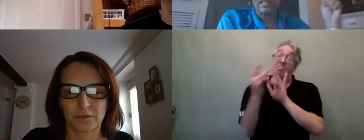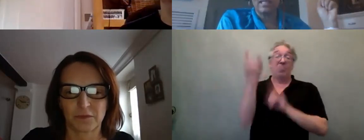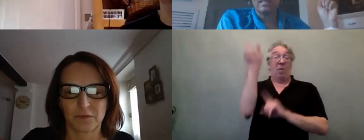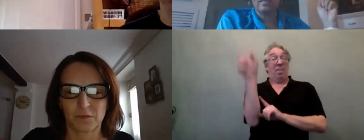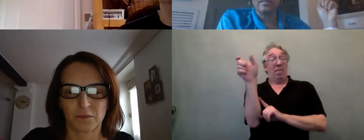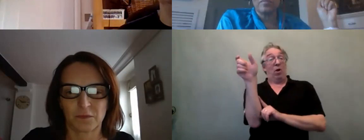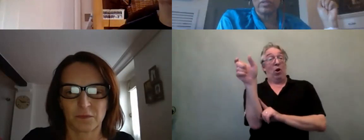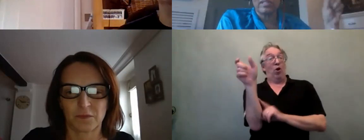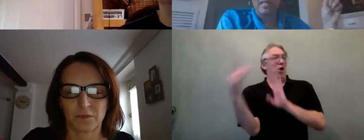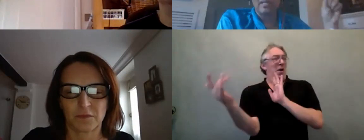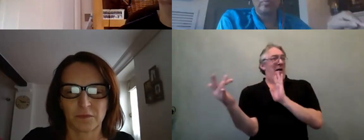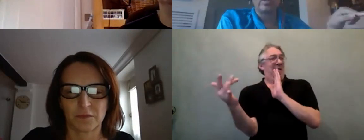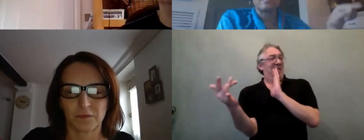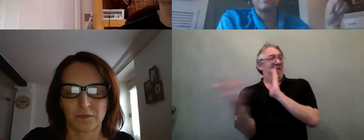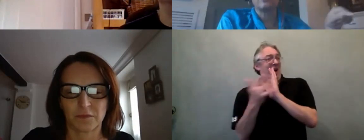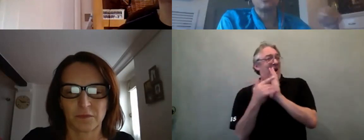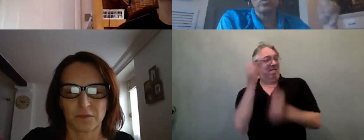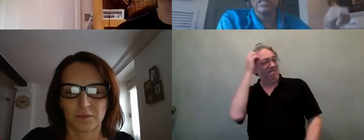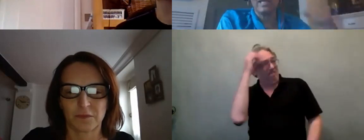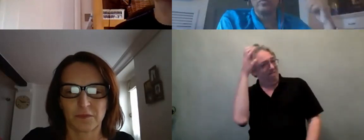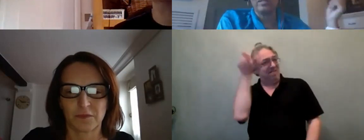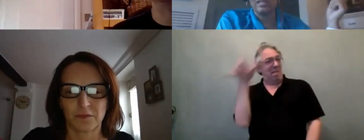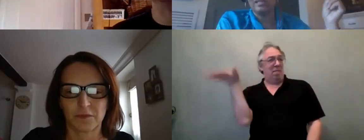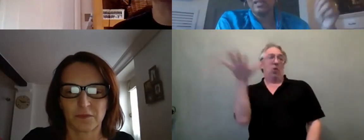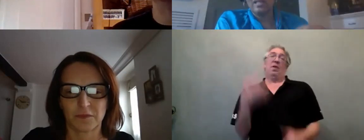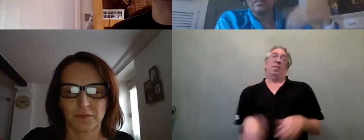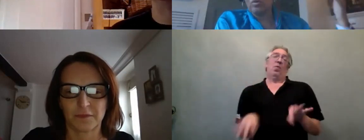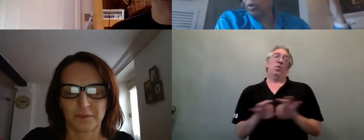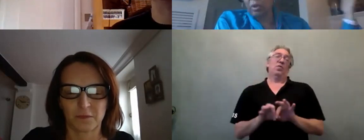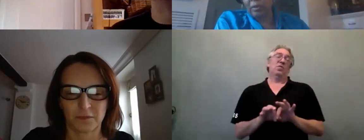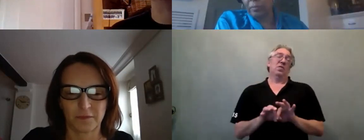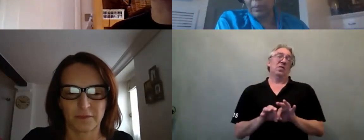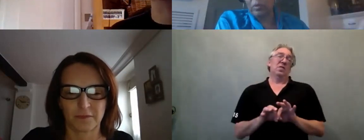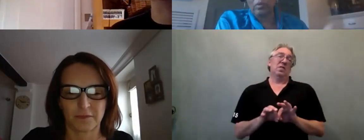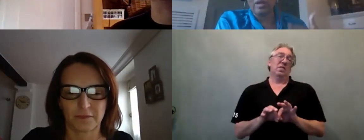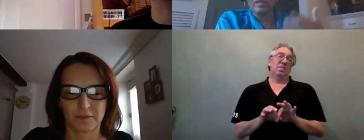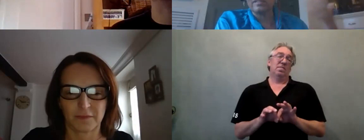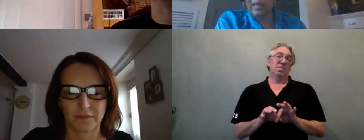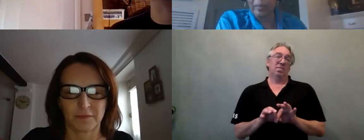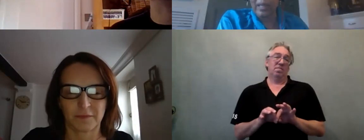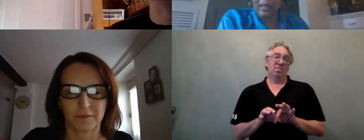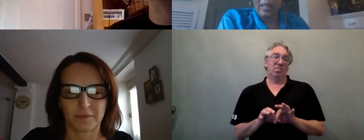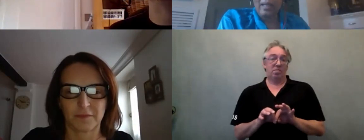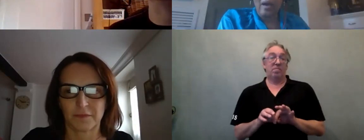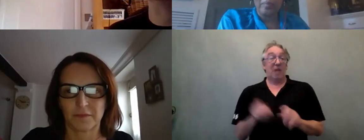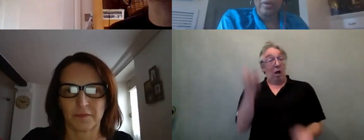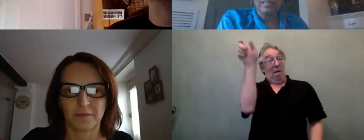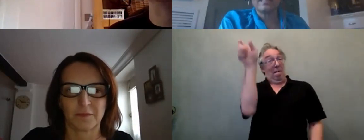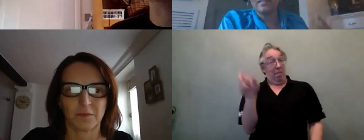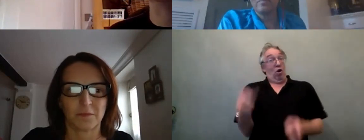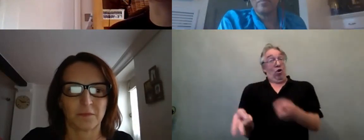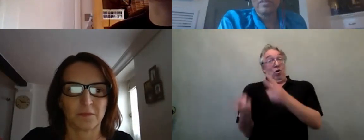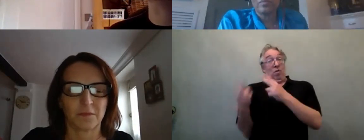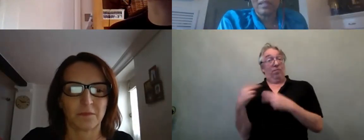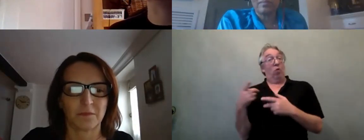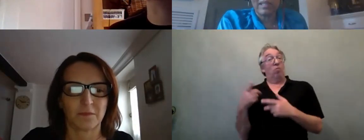techies, getting them to understand the importance, but ensuring that within the cohort of people who are developing products, that